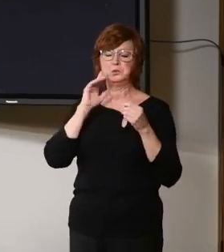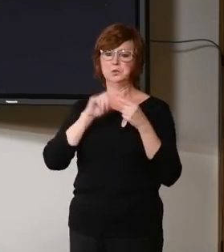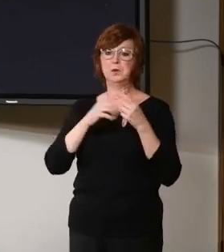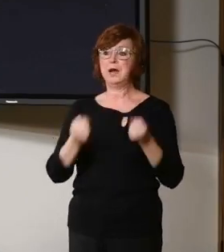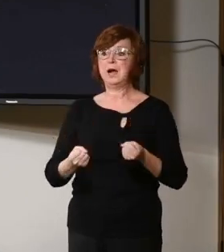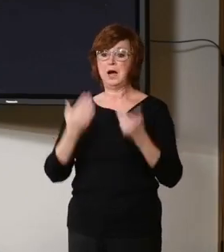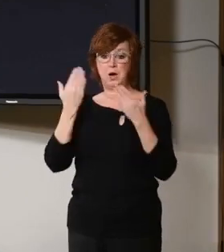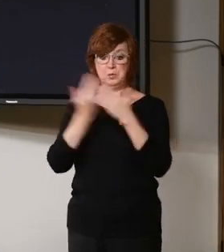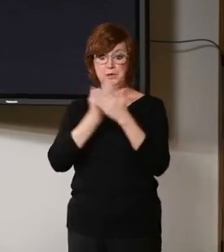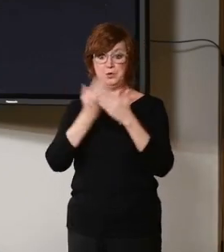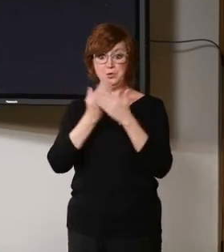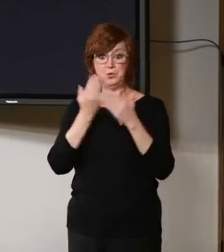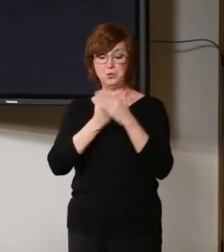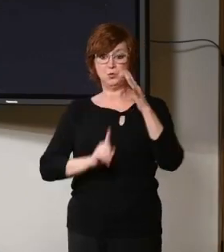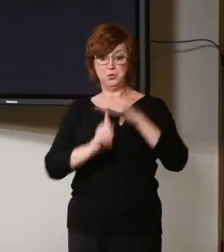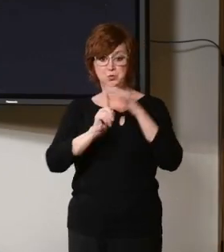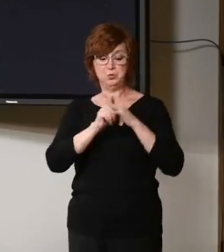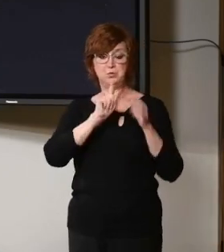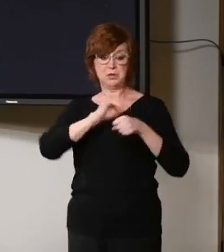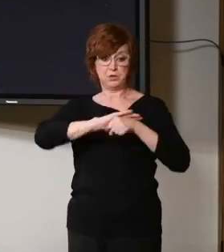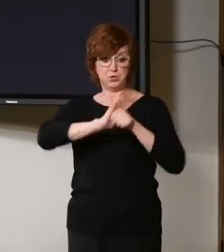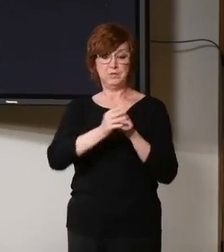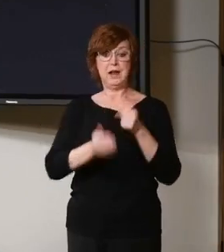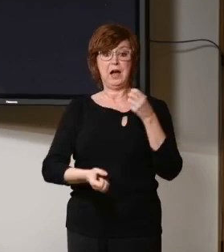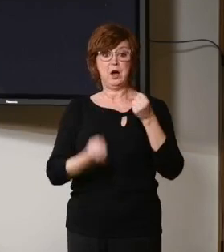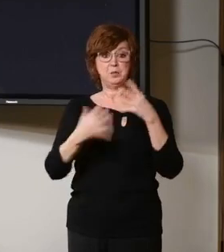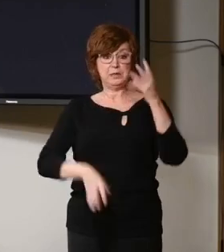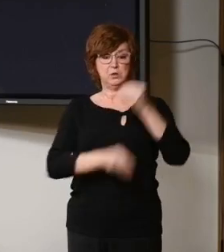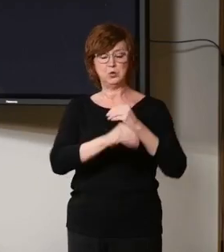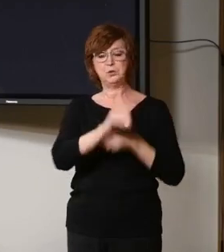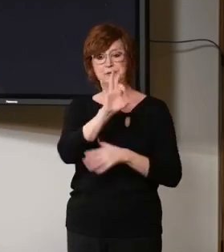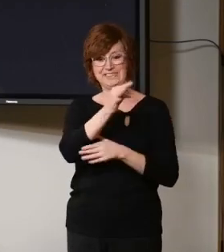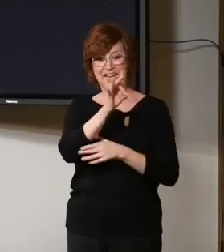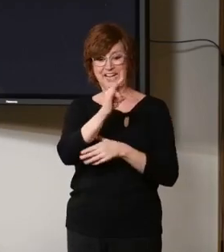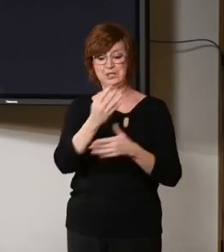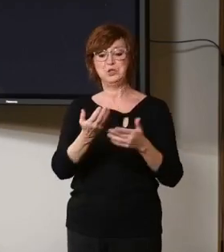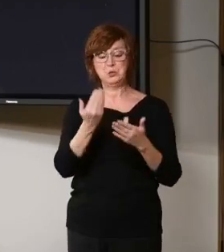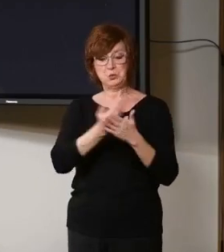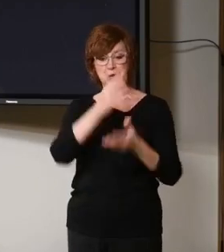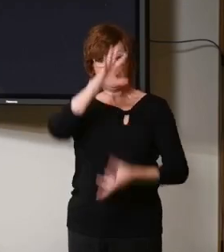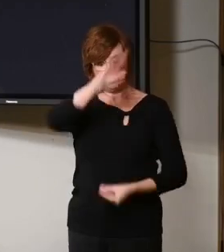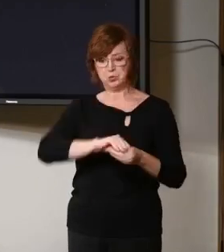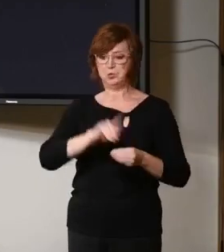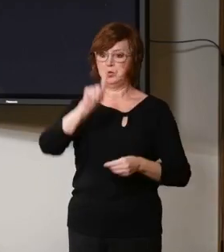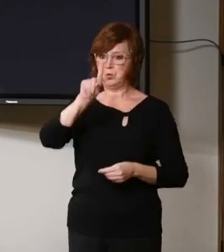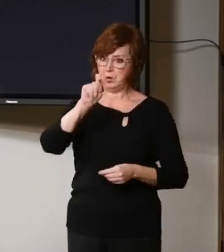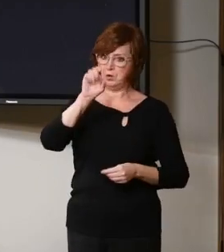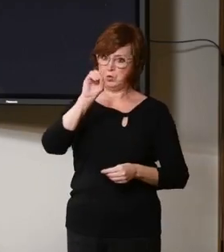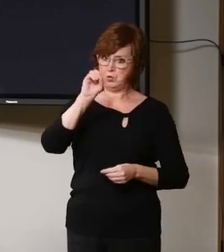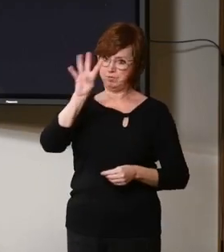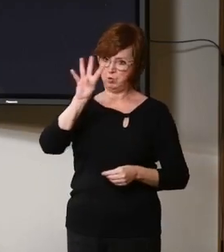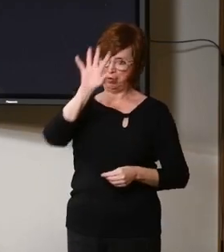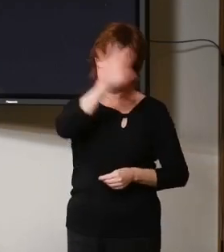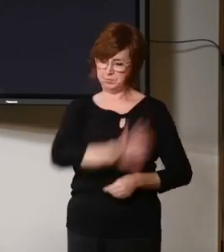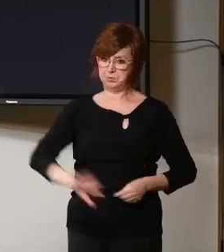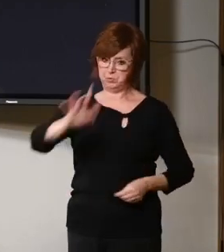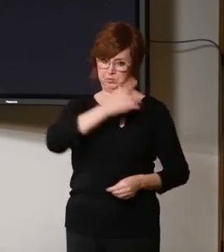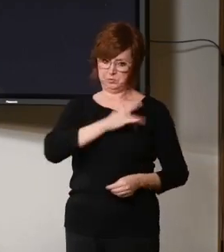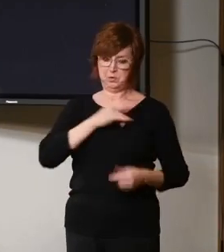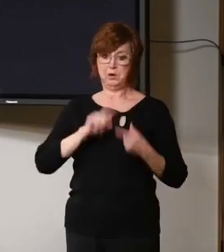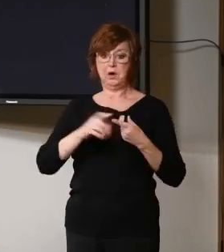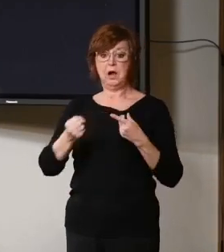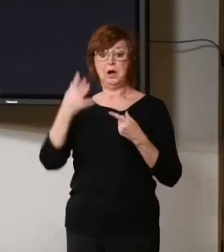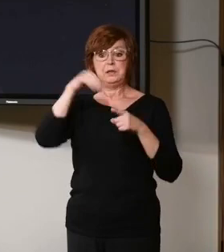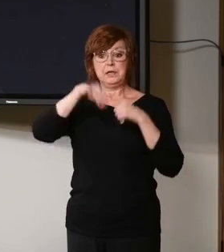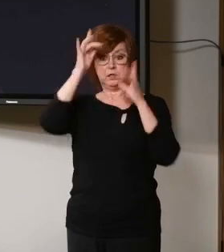new confirmed cases of COVID-19, bringing the provincial total to 104. 6 individuals are